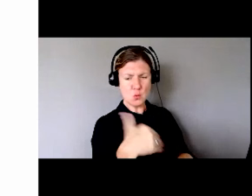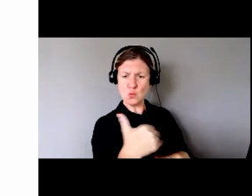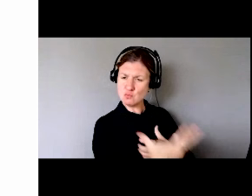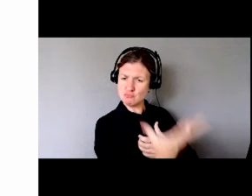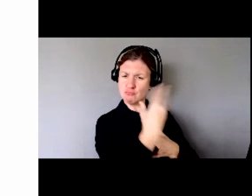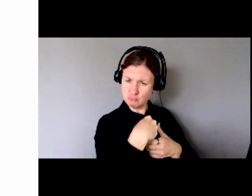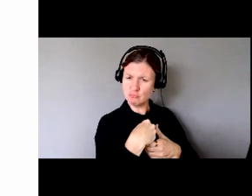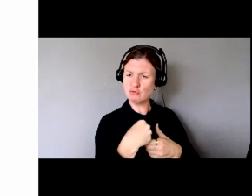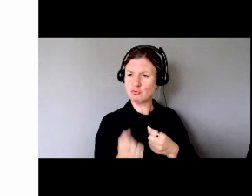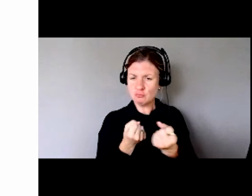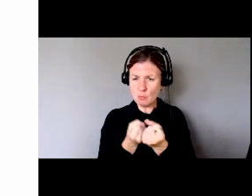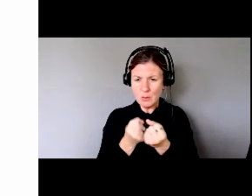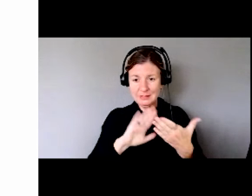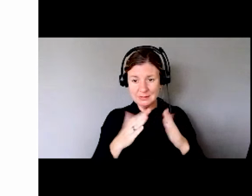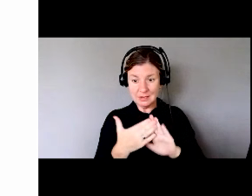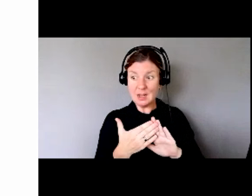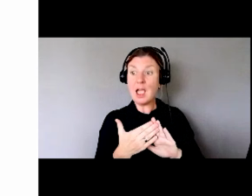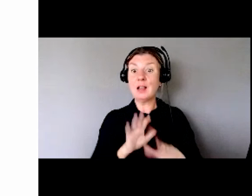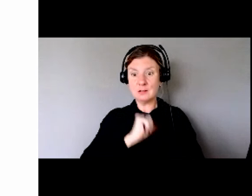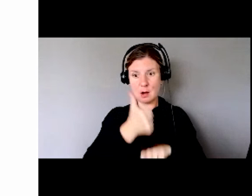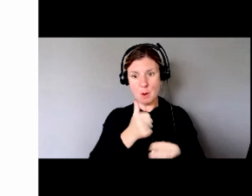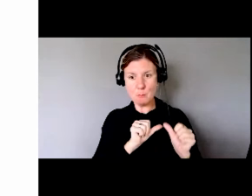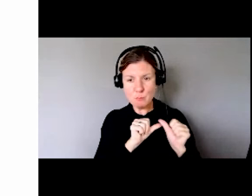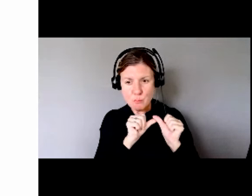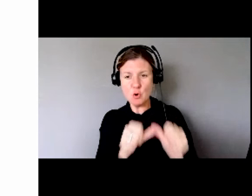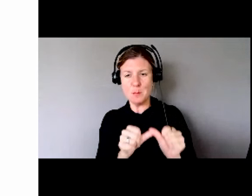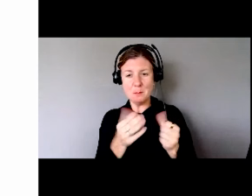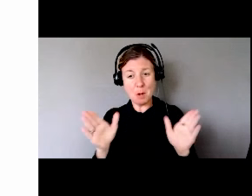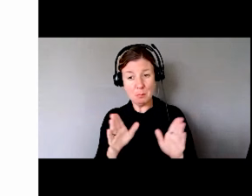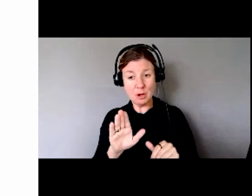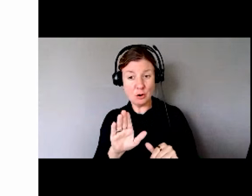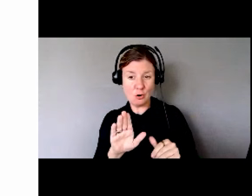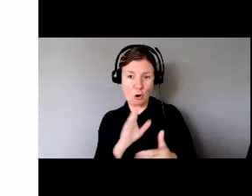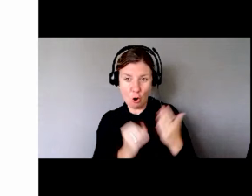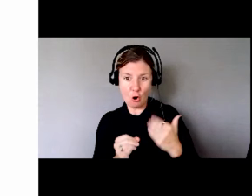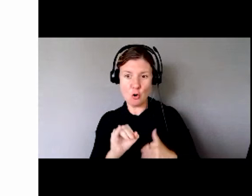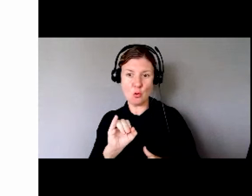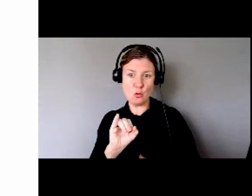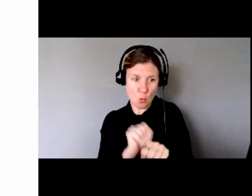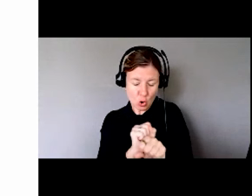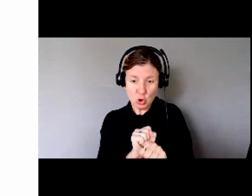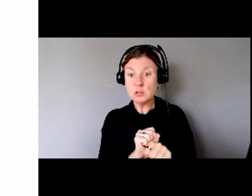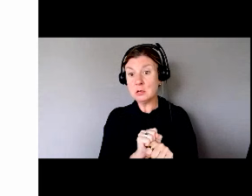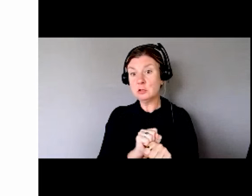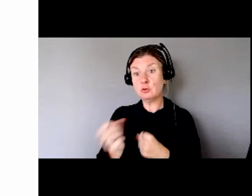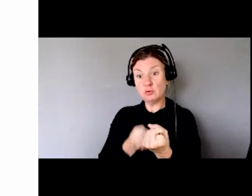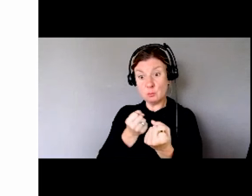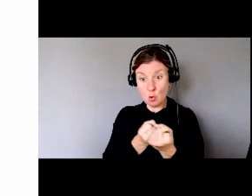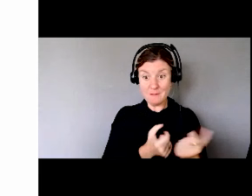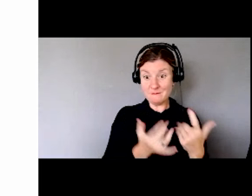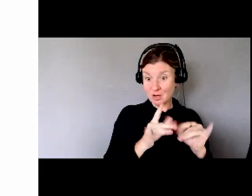with site-specific, permanent public artwork that acknowledges the fire station and library